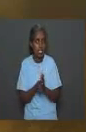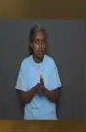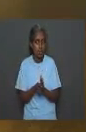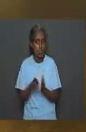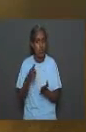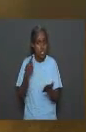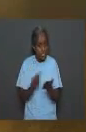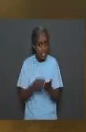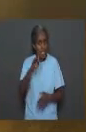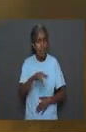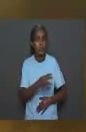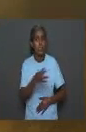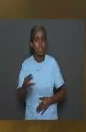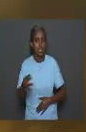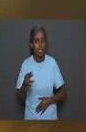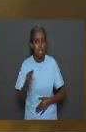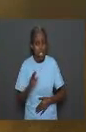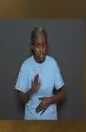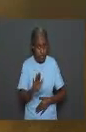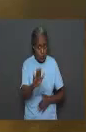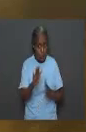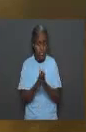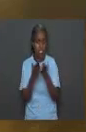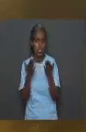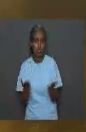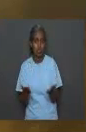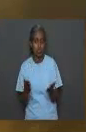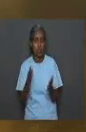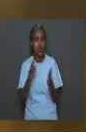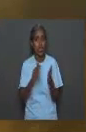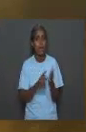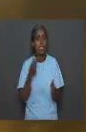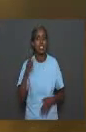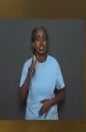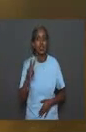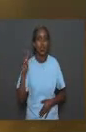these matrices in your textbook on page